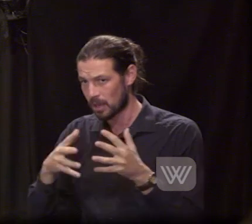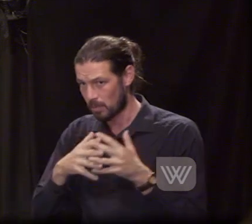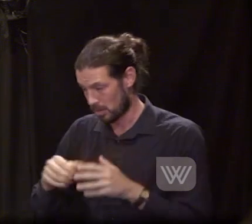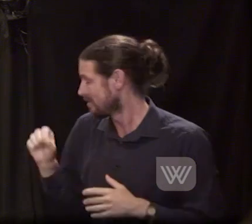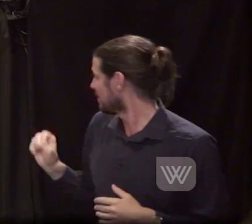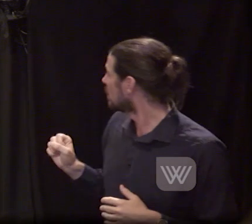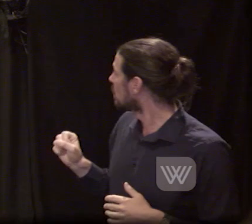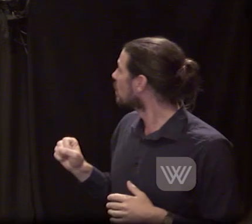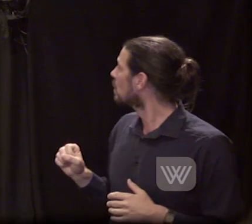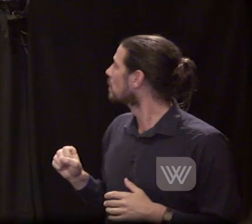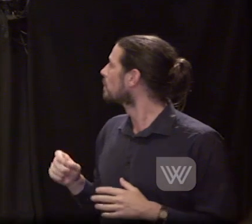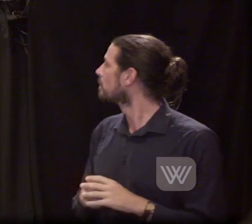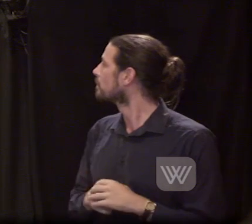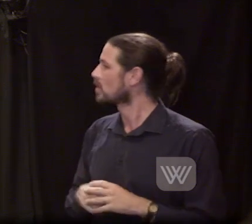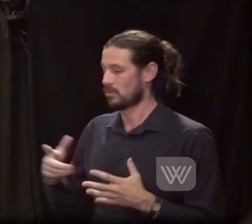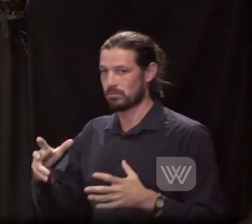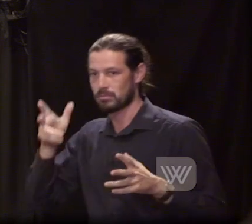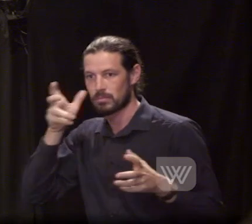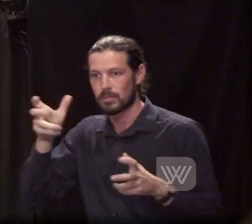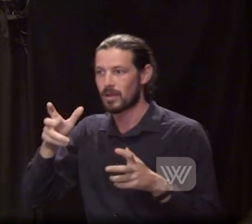of the outdoors. Why would you?